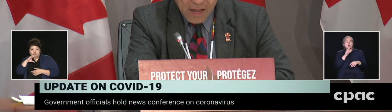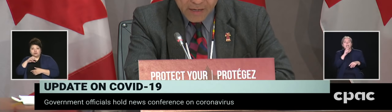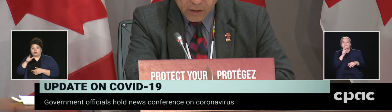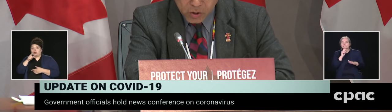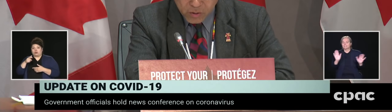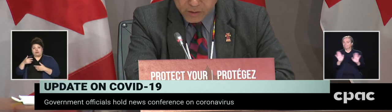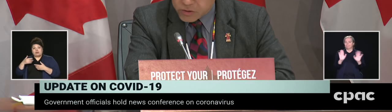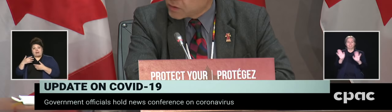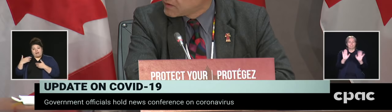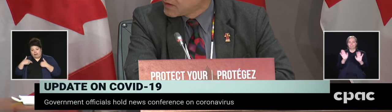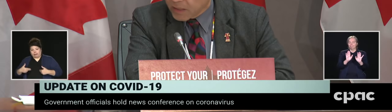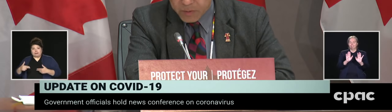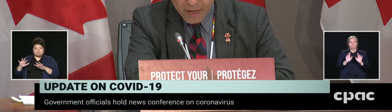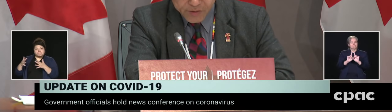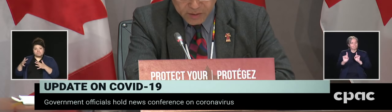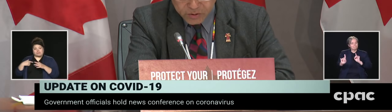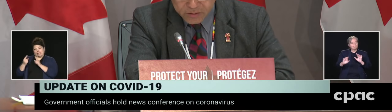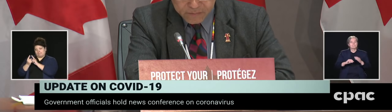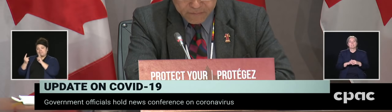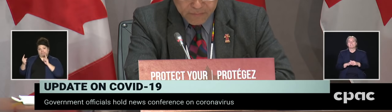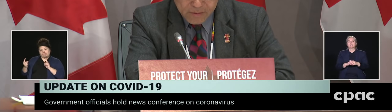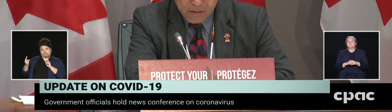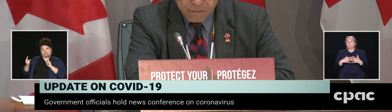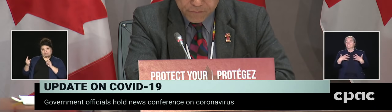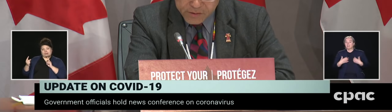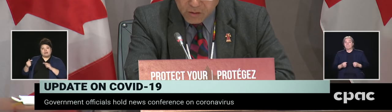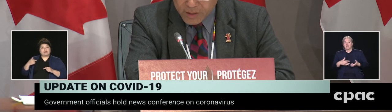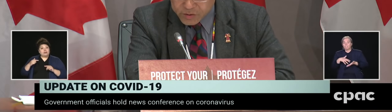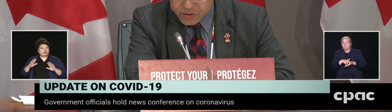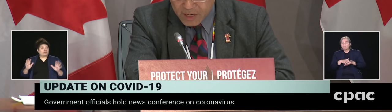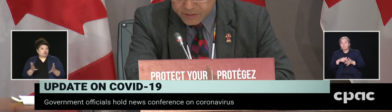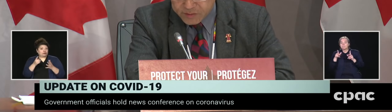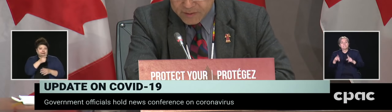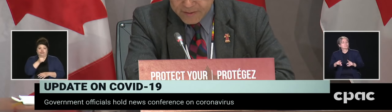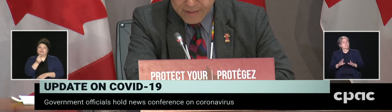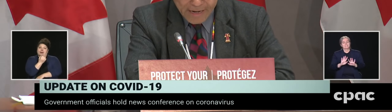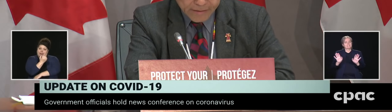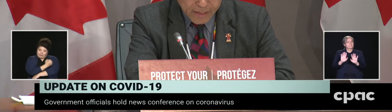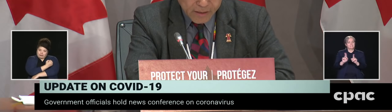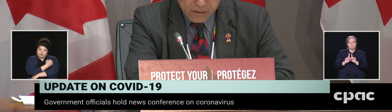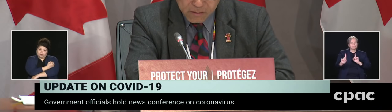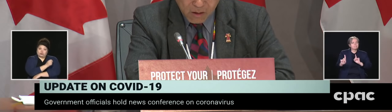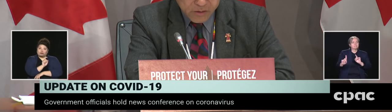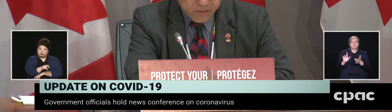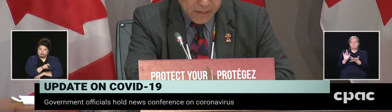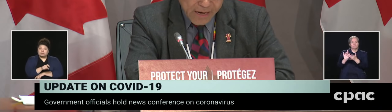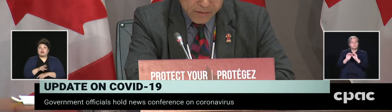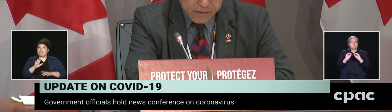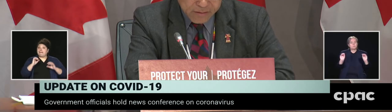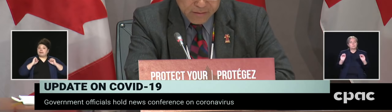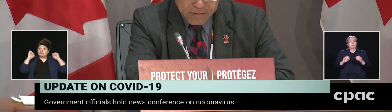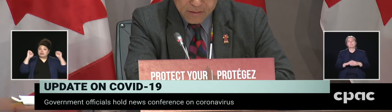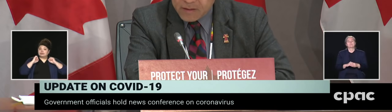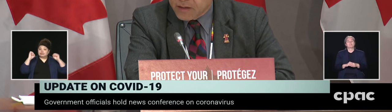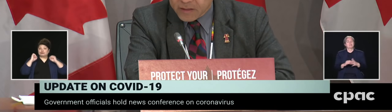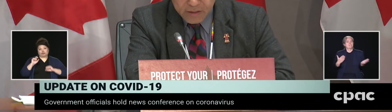However, I encourage immunization, physical exercise, and getting onto the